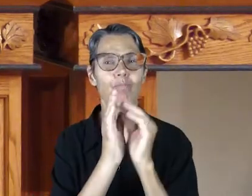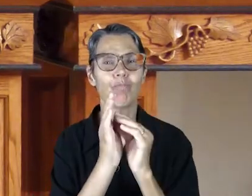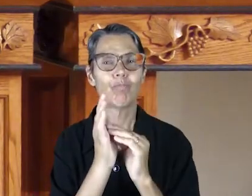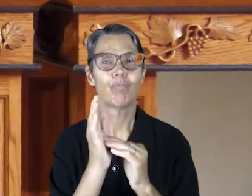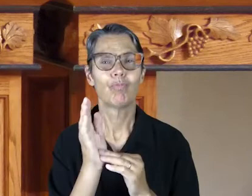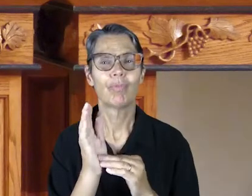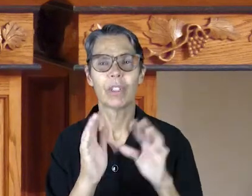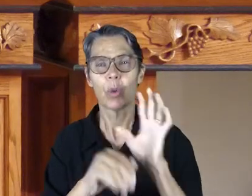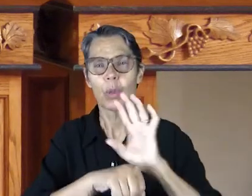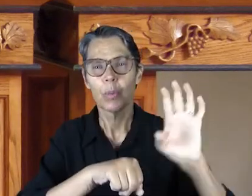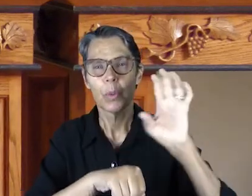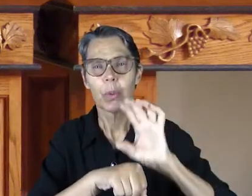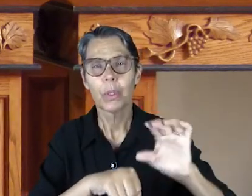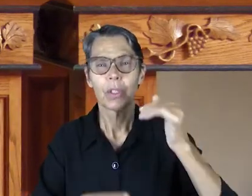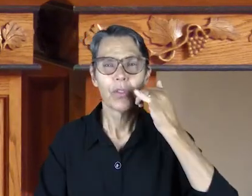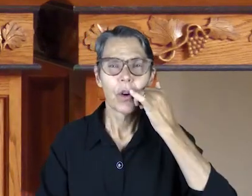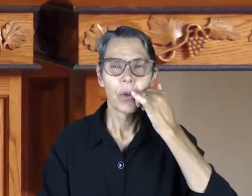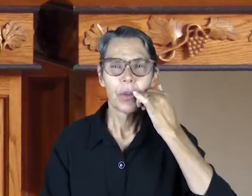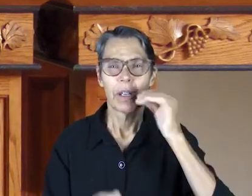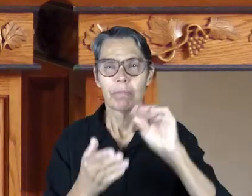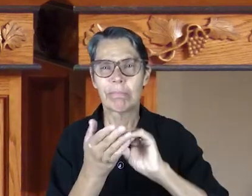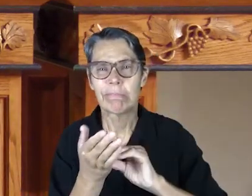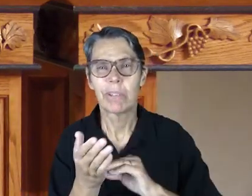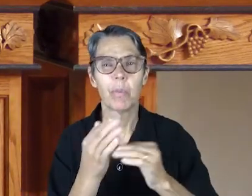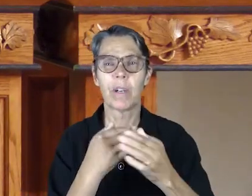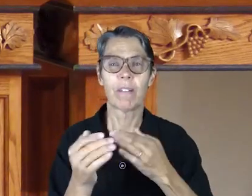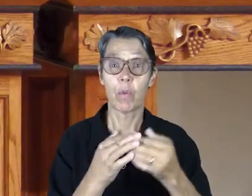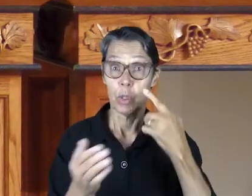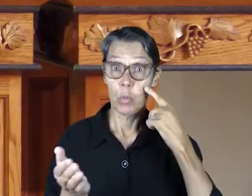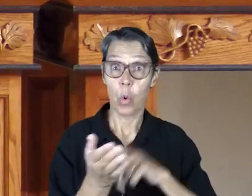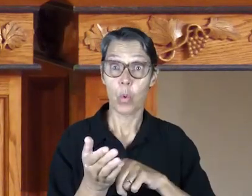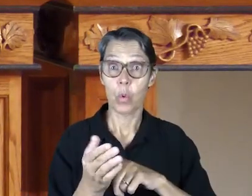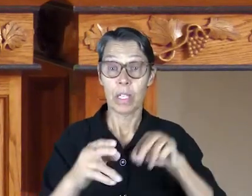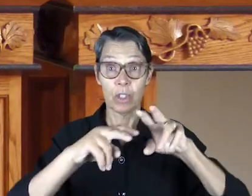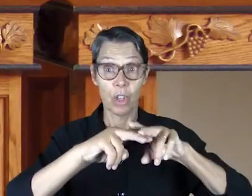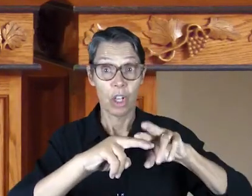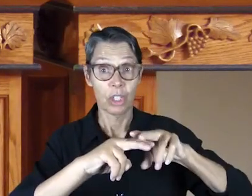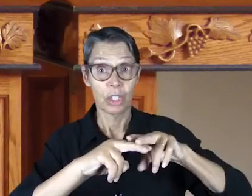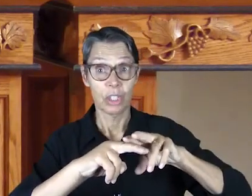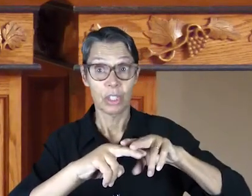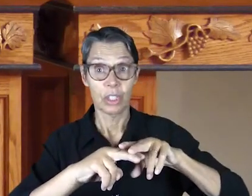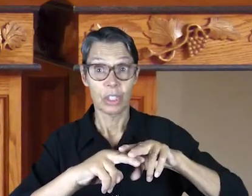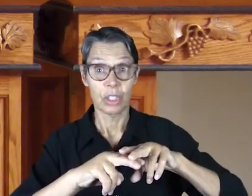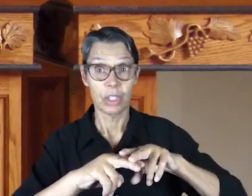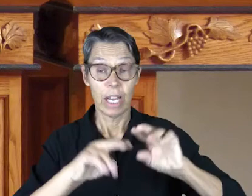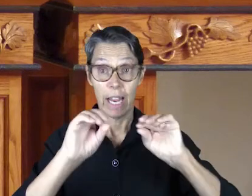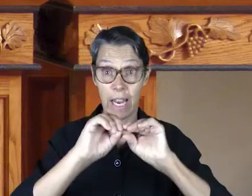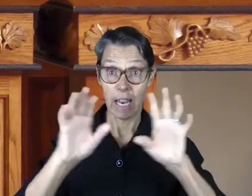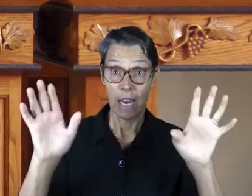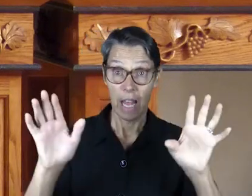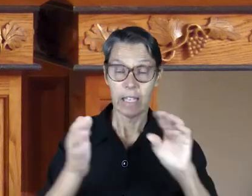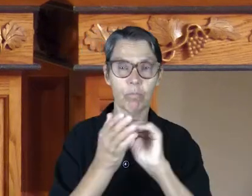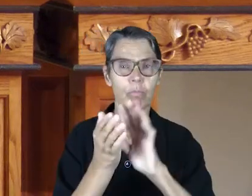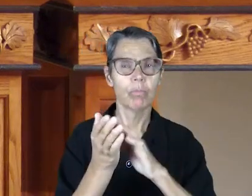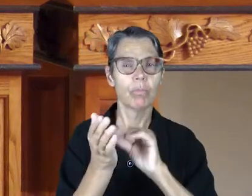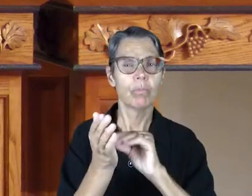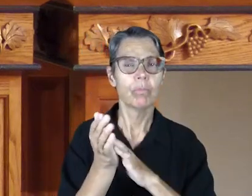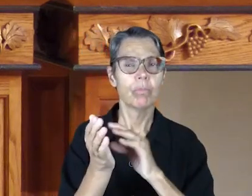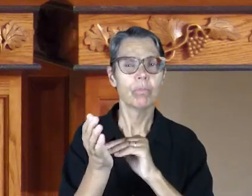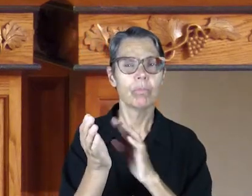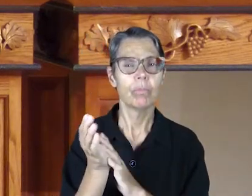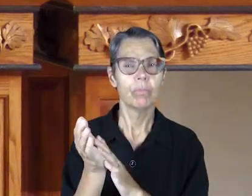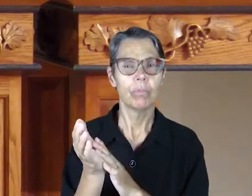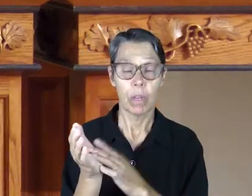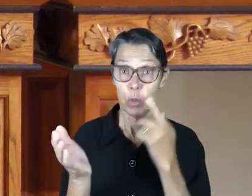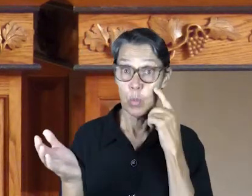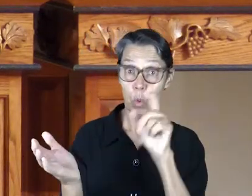your computer, on your phone, or someplace, when you notice acts of light and acts of salt, when you